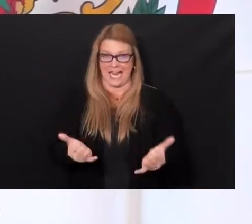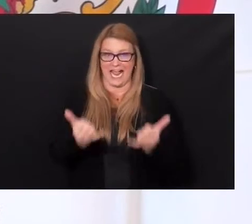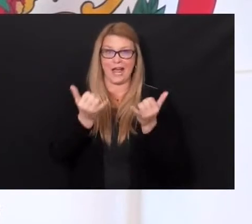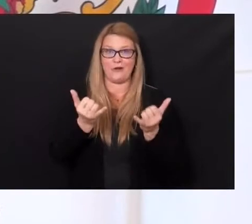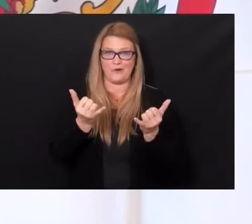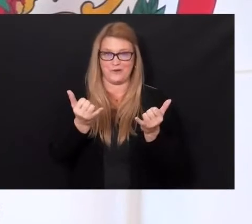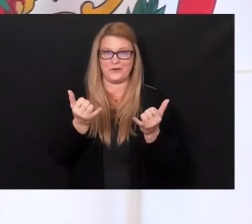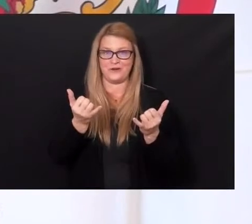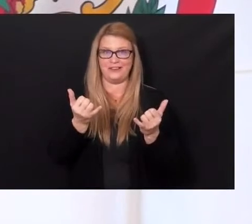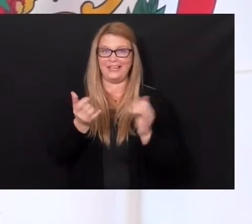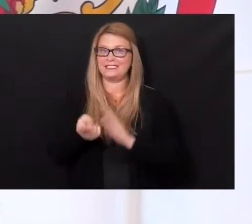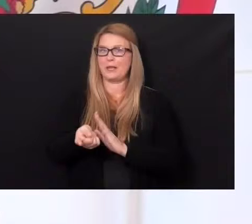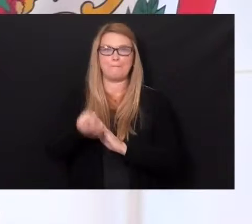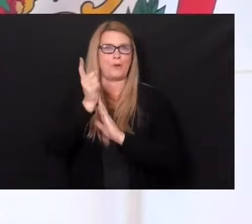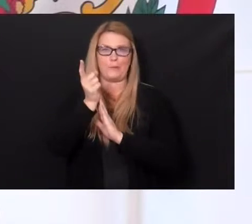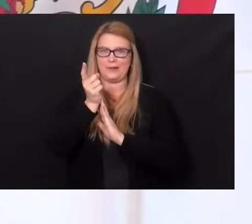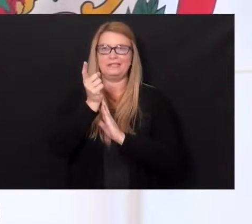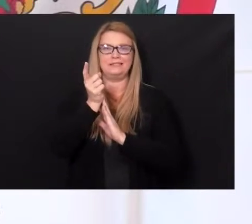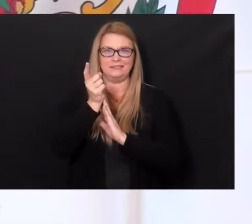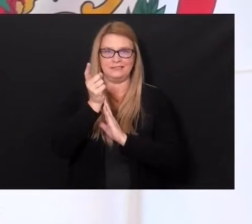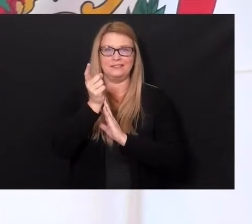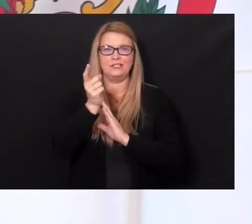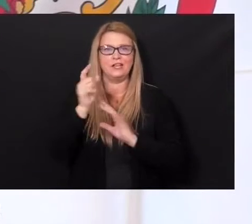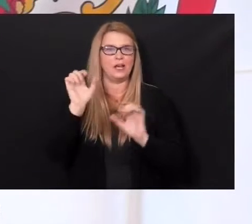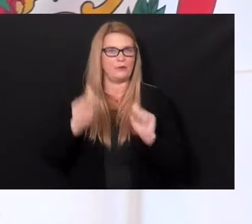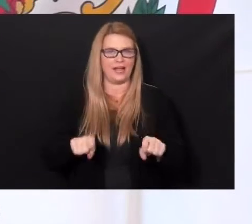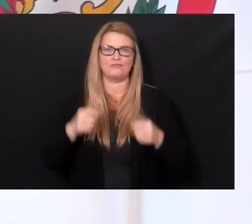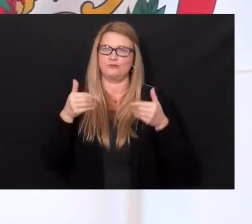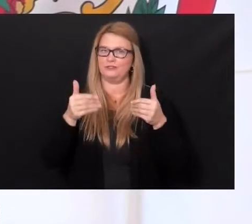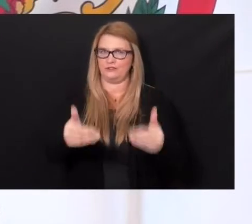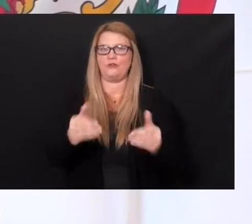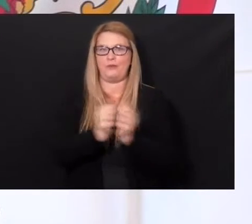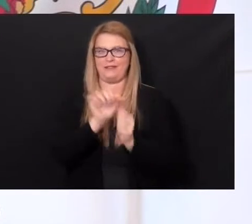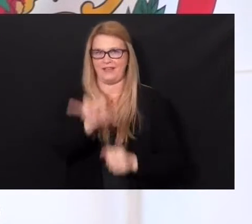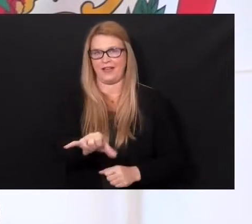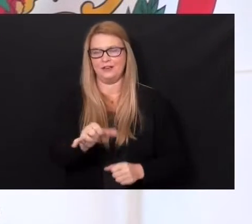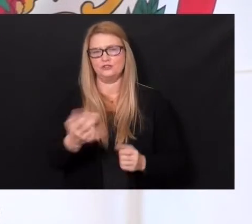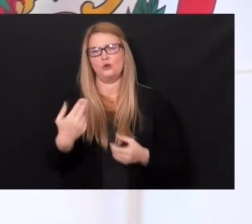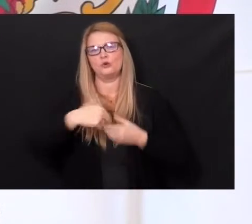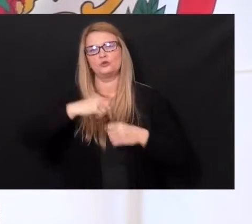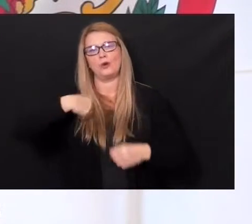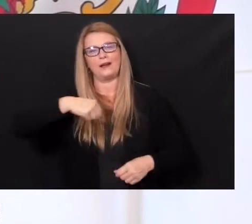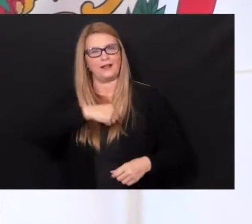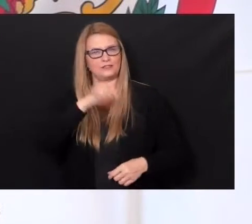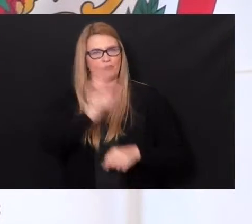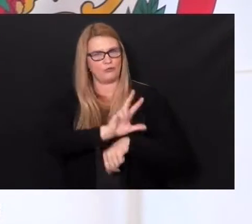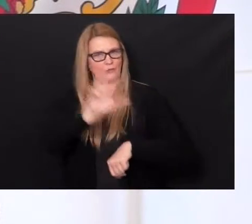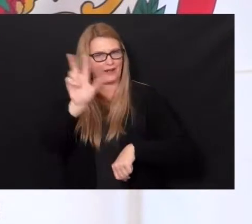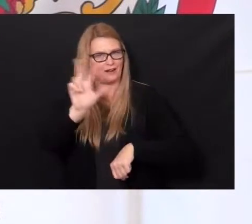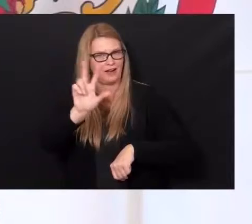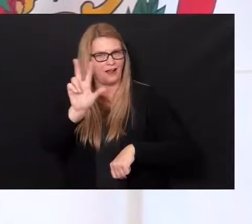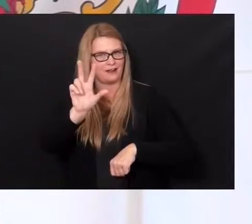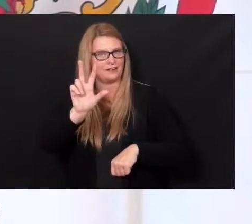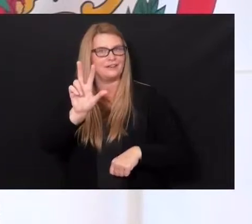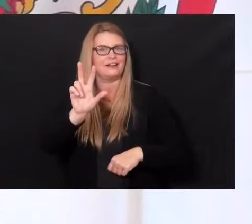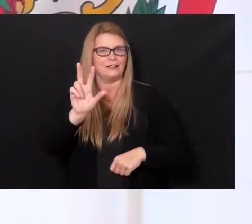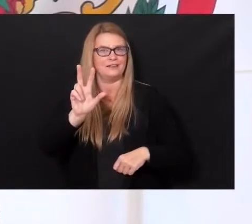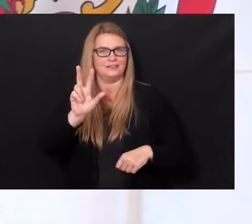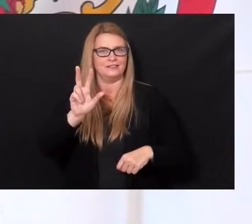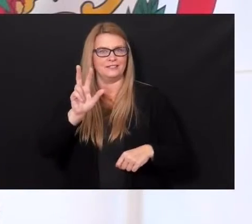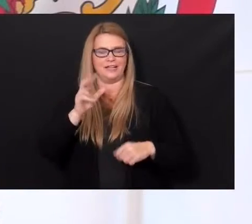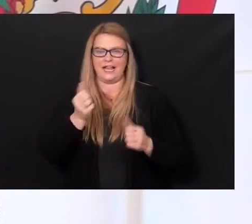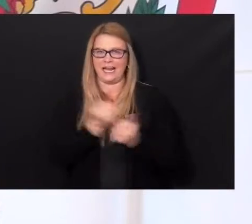Now is our moment, and we've got to seize that moment. So join me at 3 o'clock. Let's all get up to